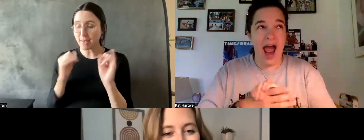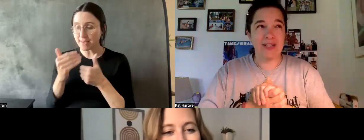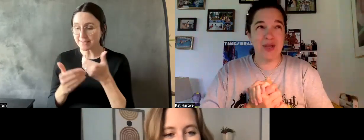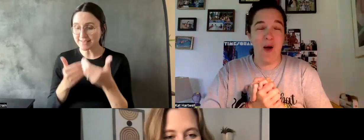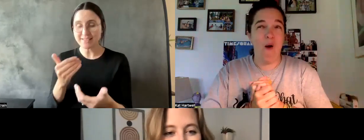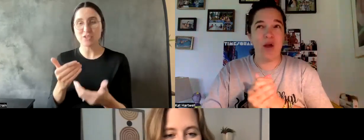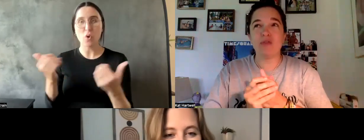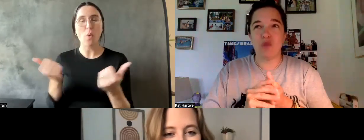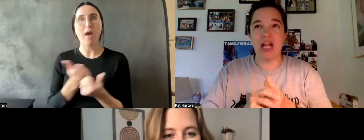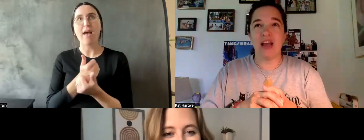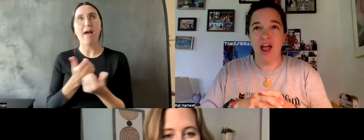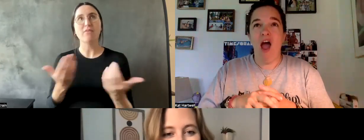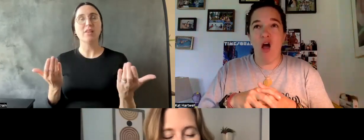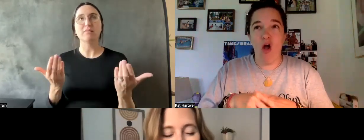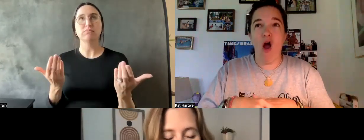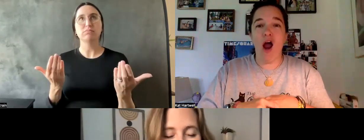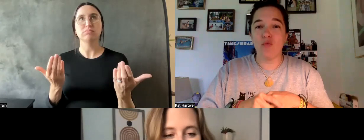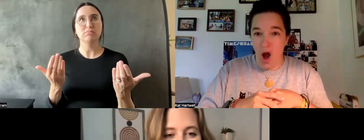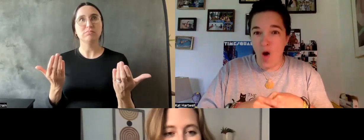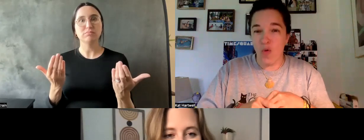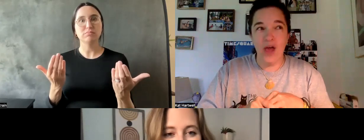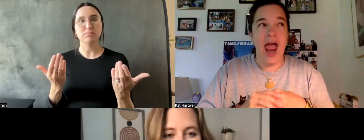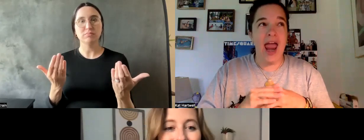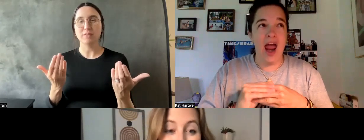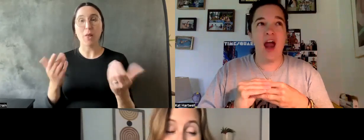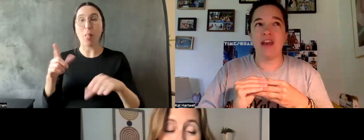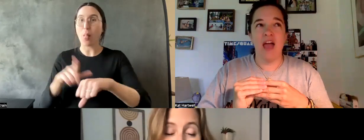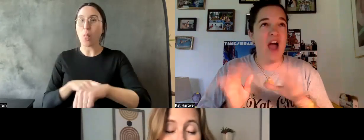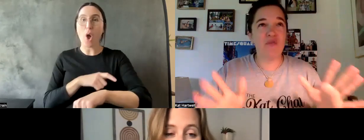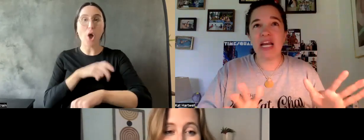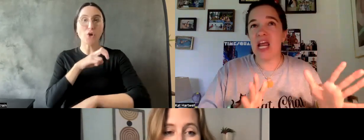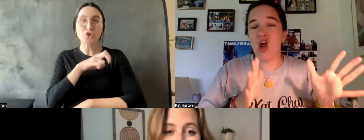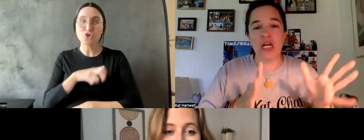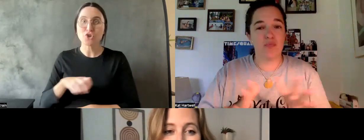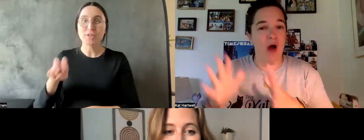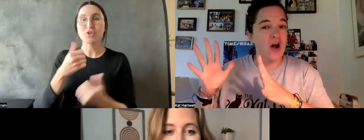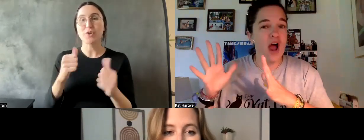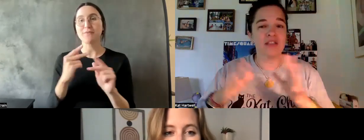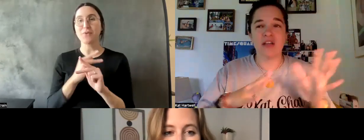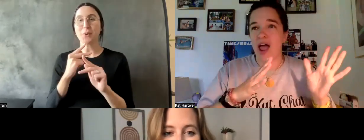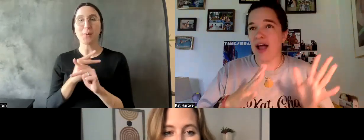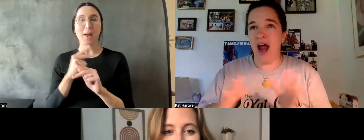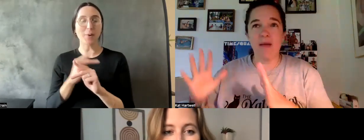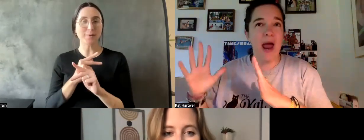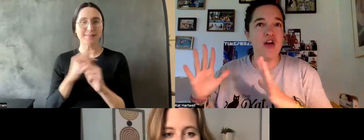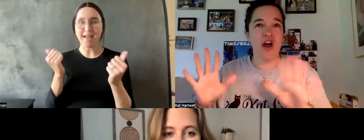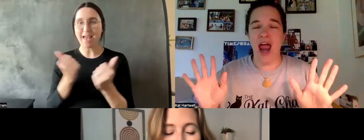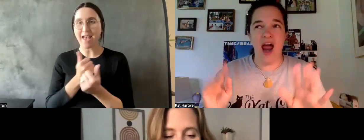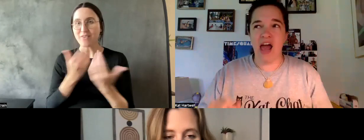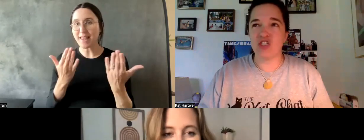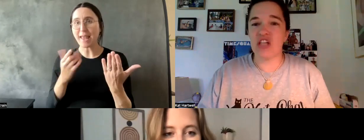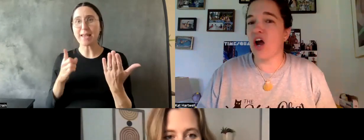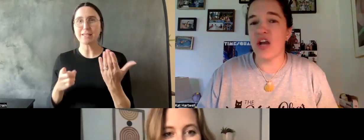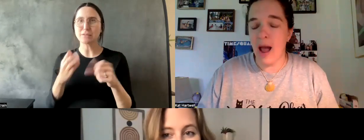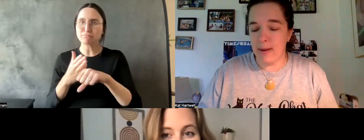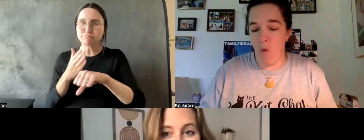of that, so it was really a long road. And every year his progress gotten better,